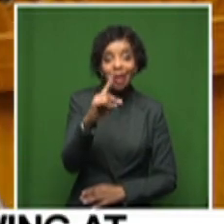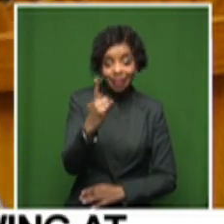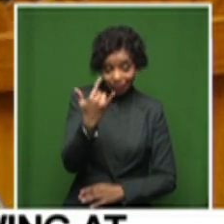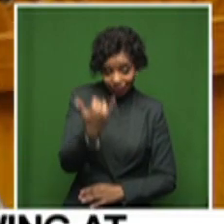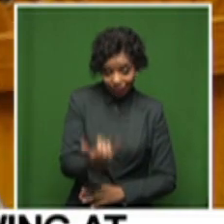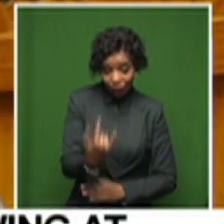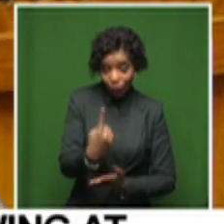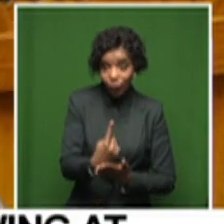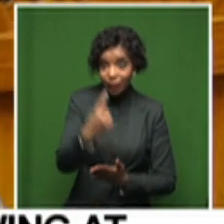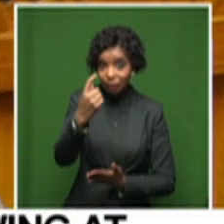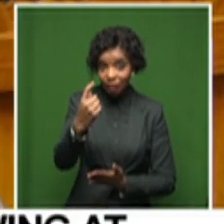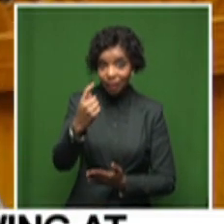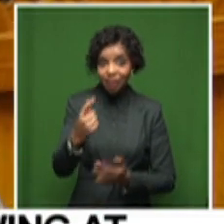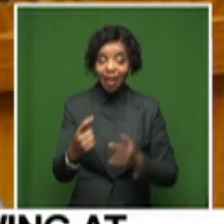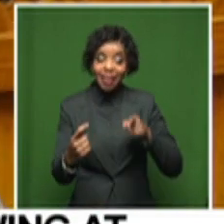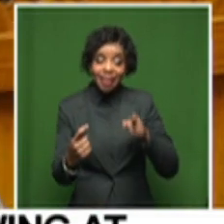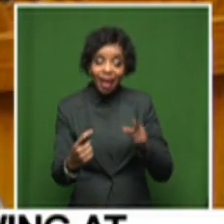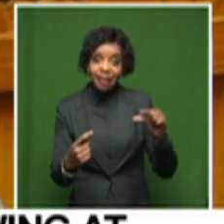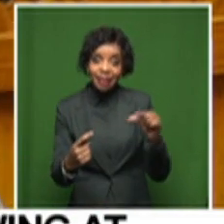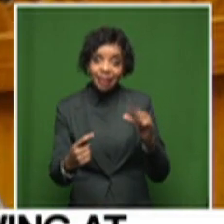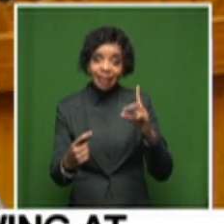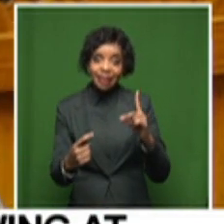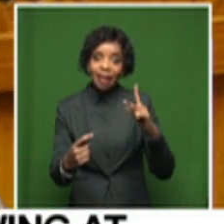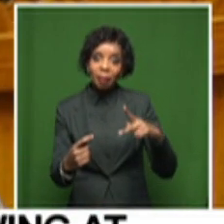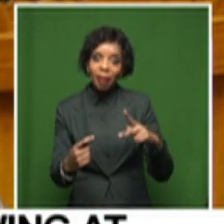less than a rand in GDP.